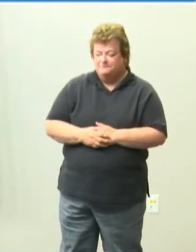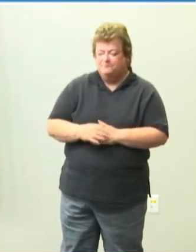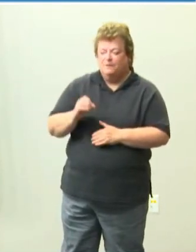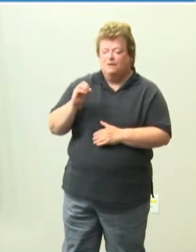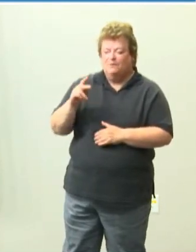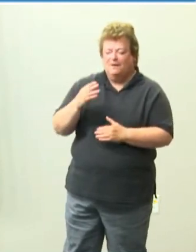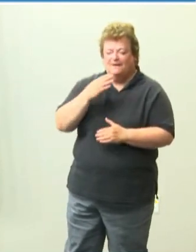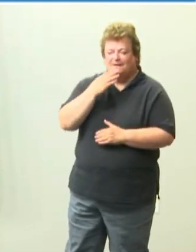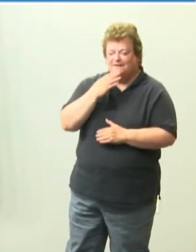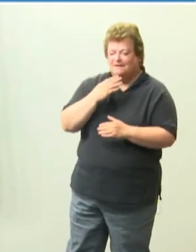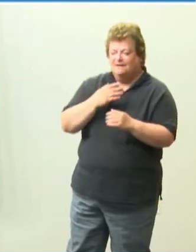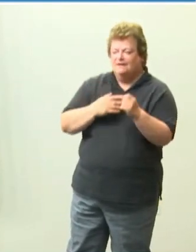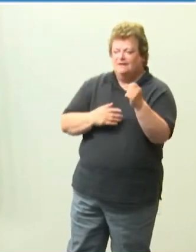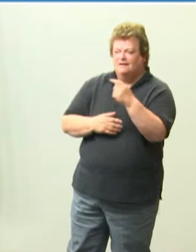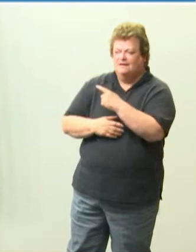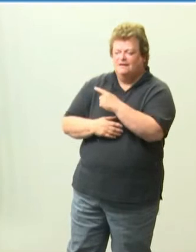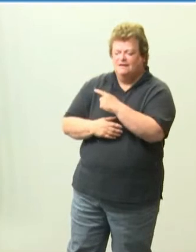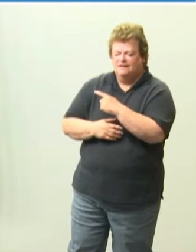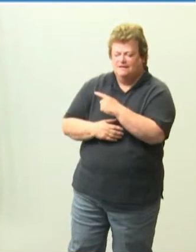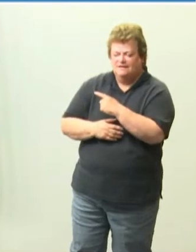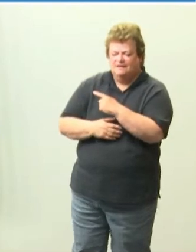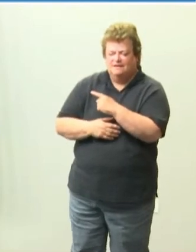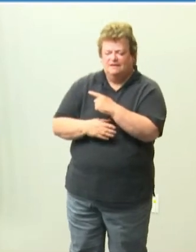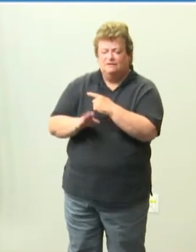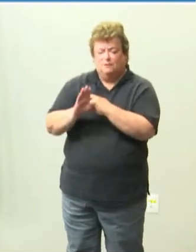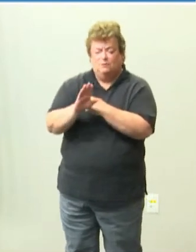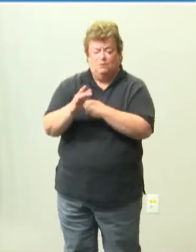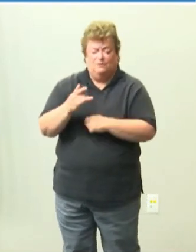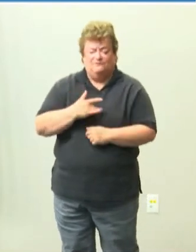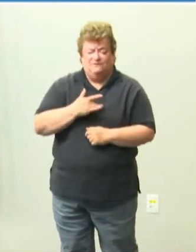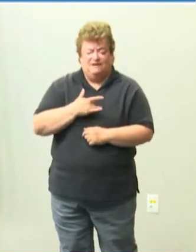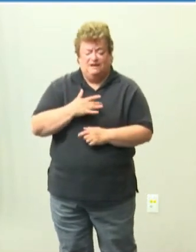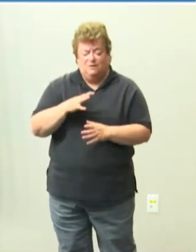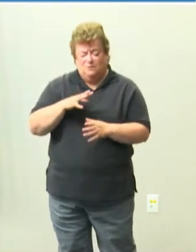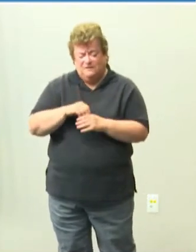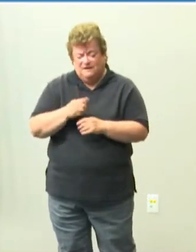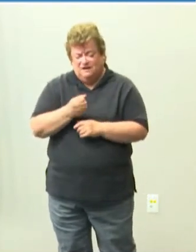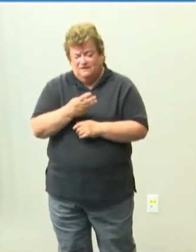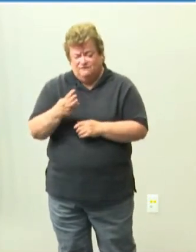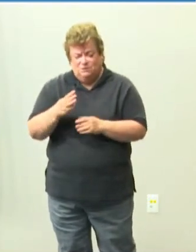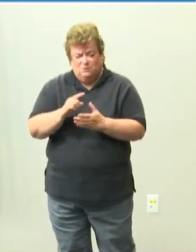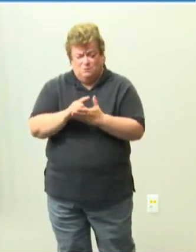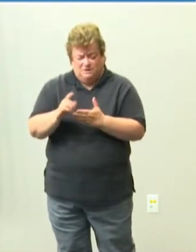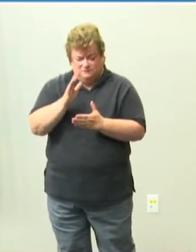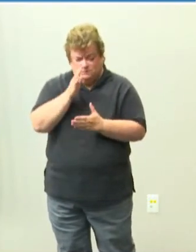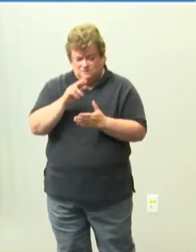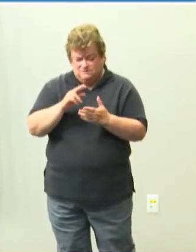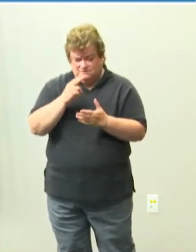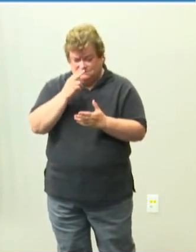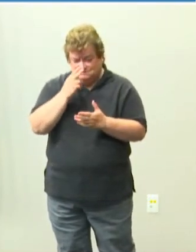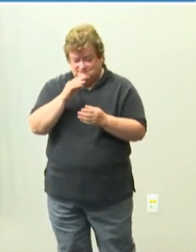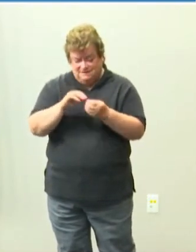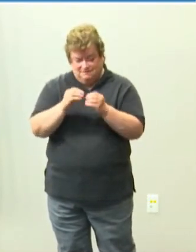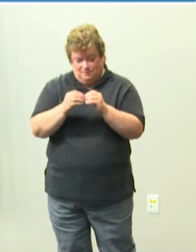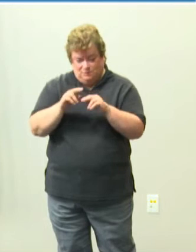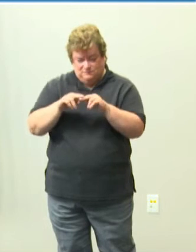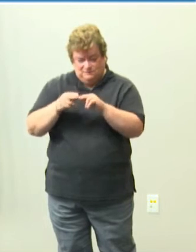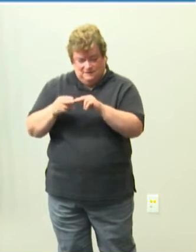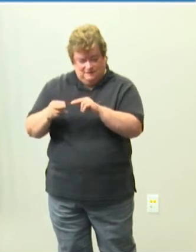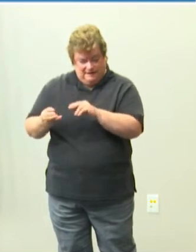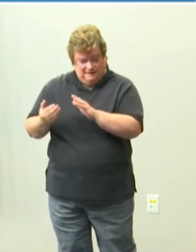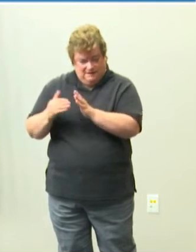Gotcha. So I guess your feeling is that within a few weeks, we'll start to see some of the declines that they've seen in places like